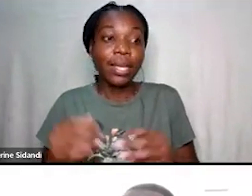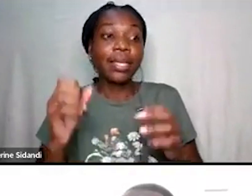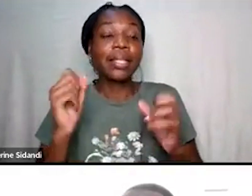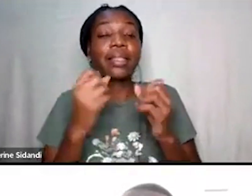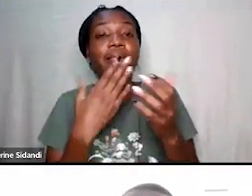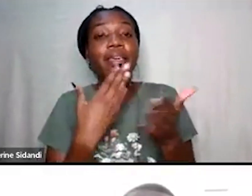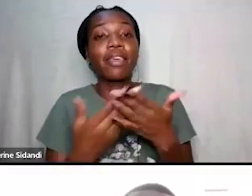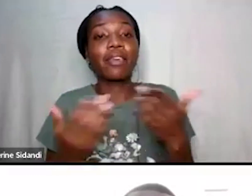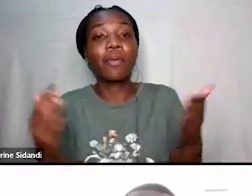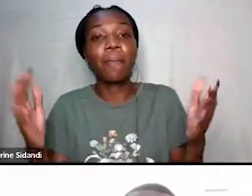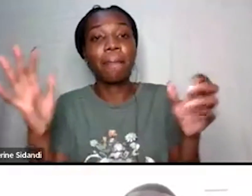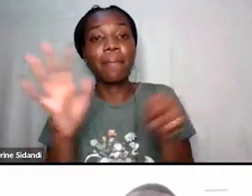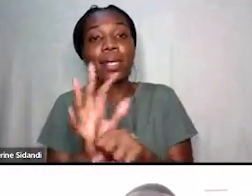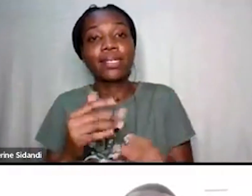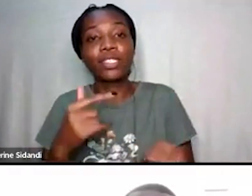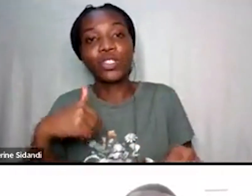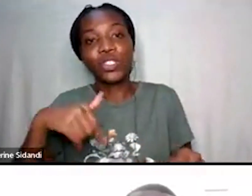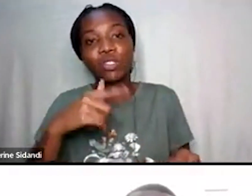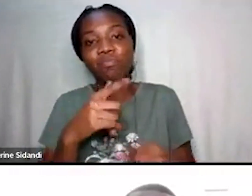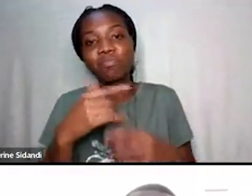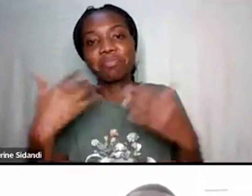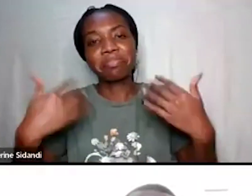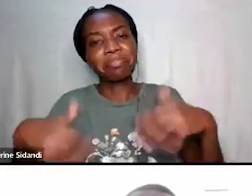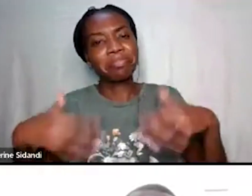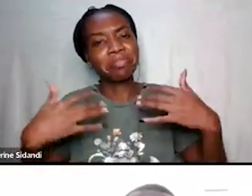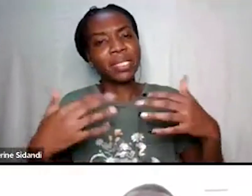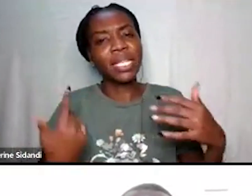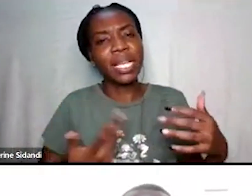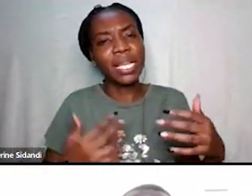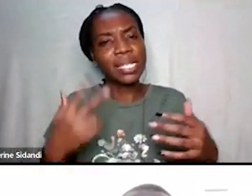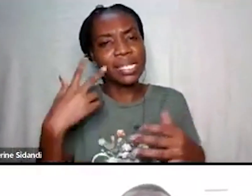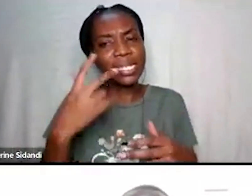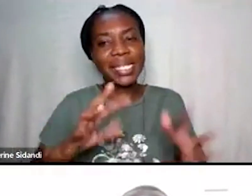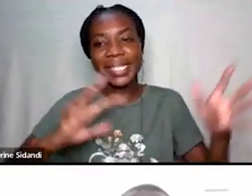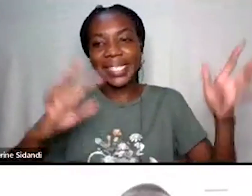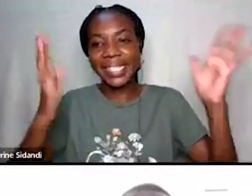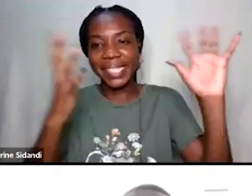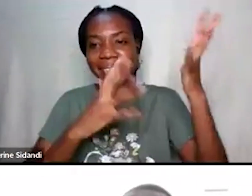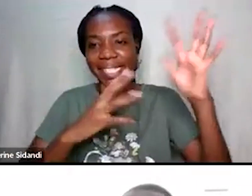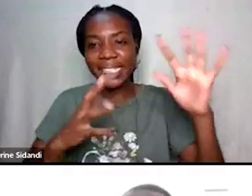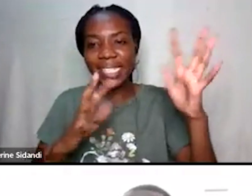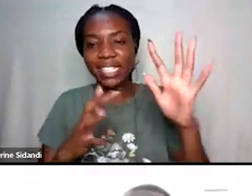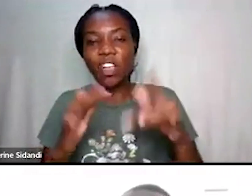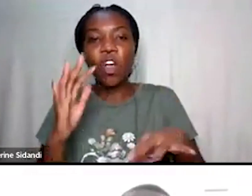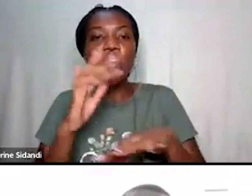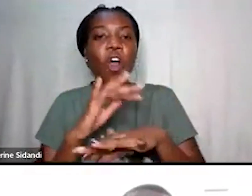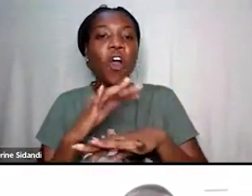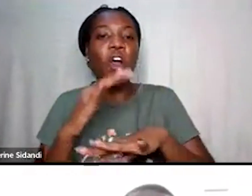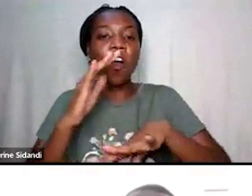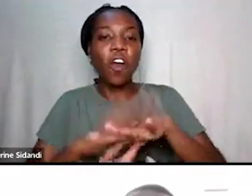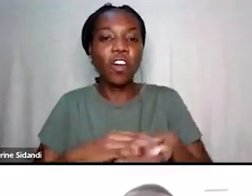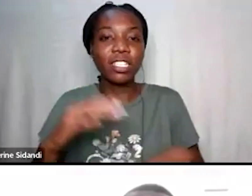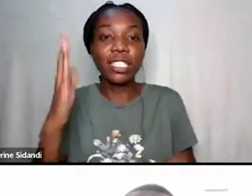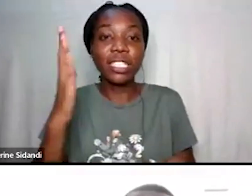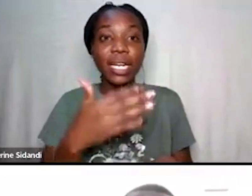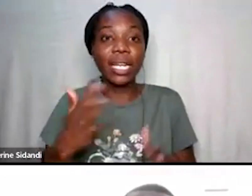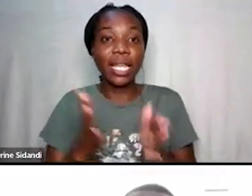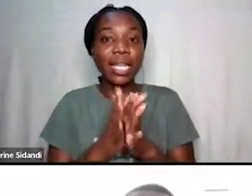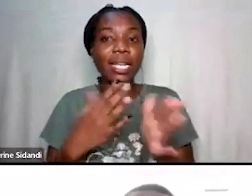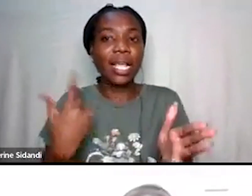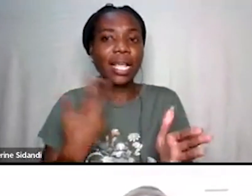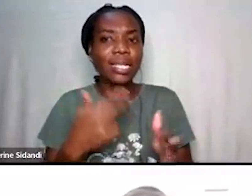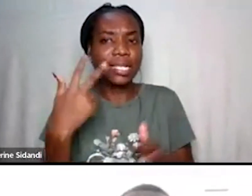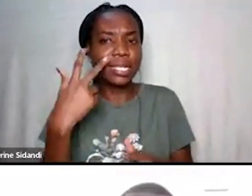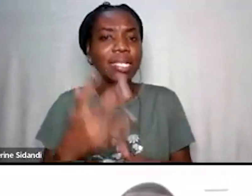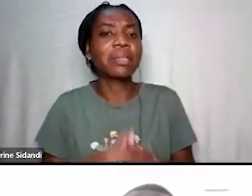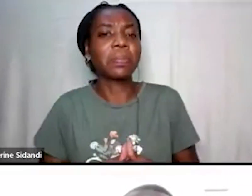I think this is amazing. I'm just seeing claps flying on the screen, and I can tell that we are getting somewhere.